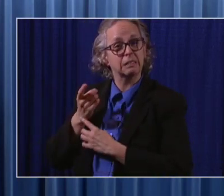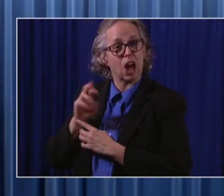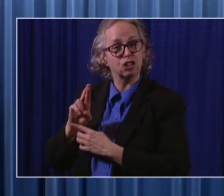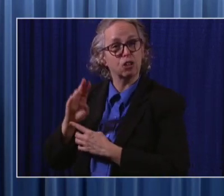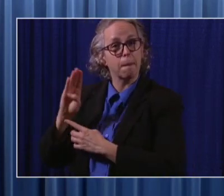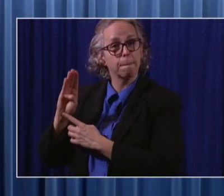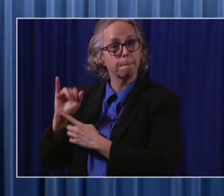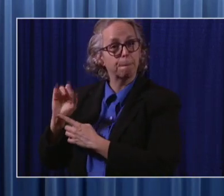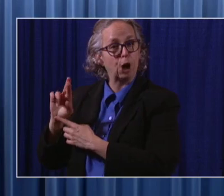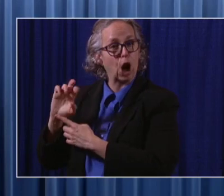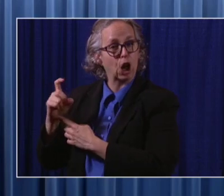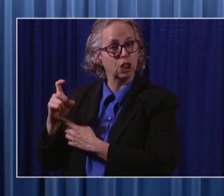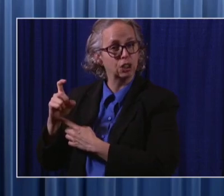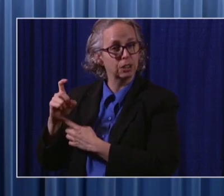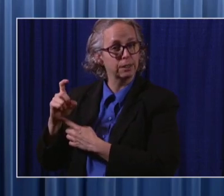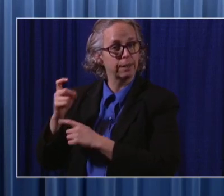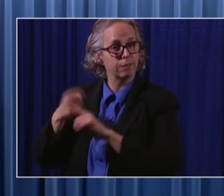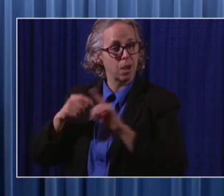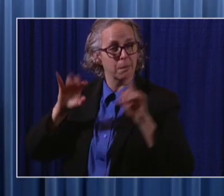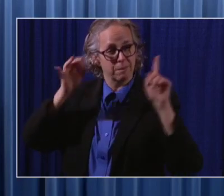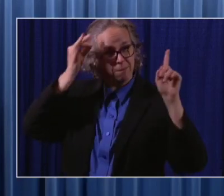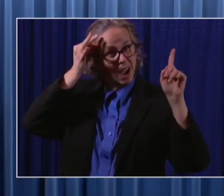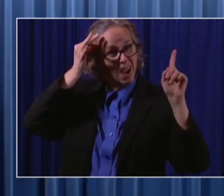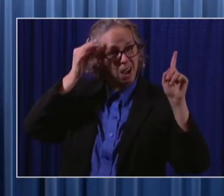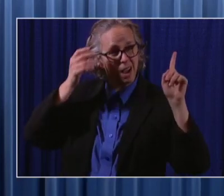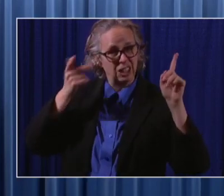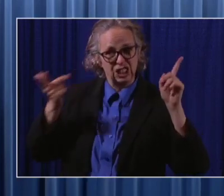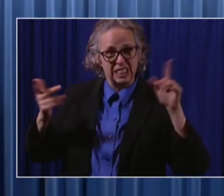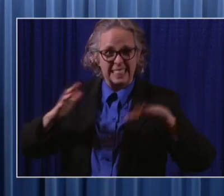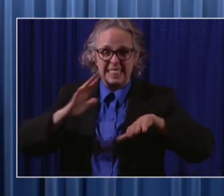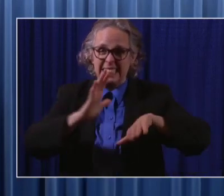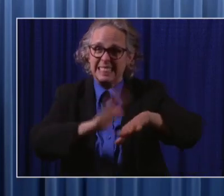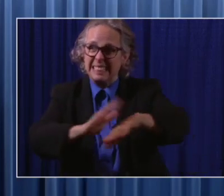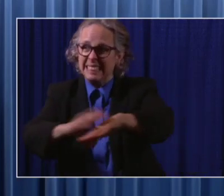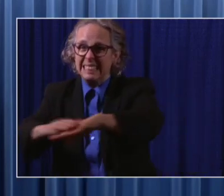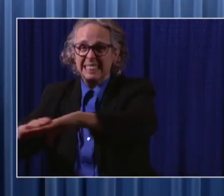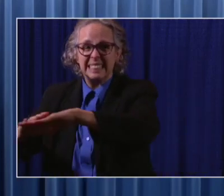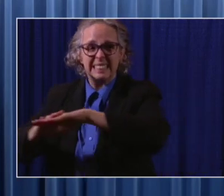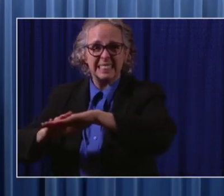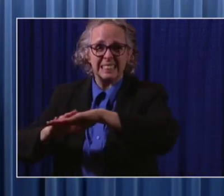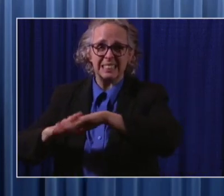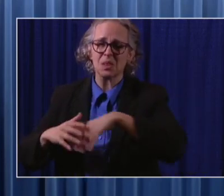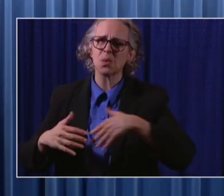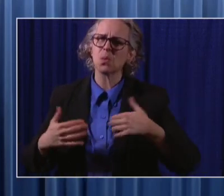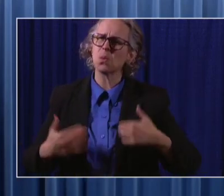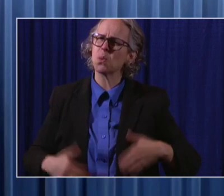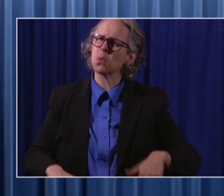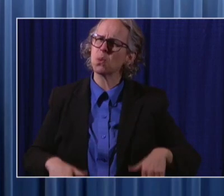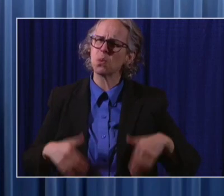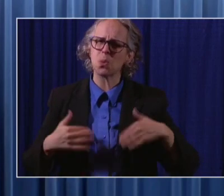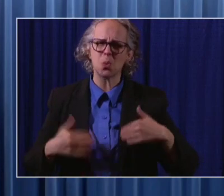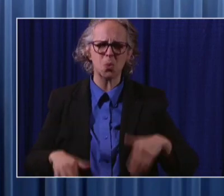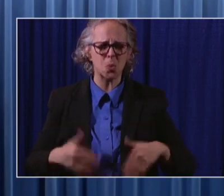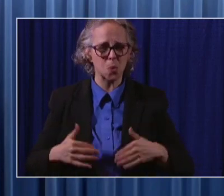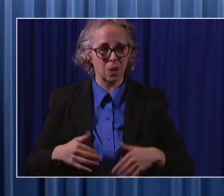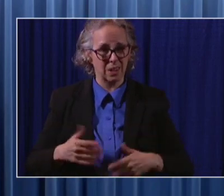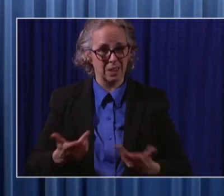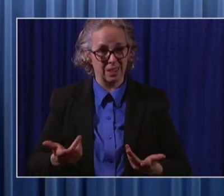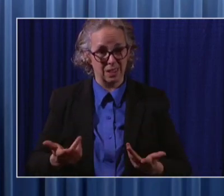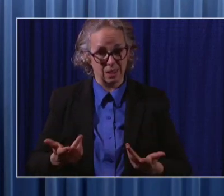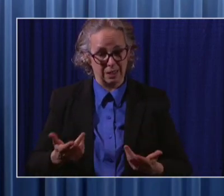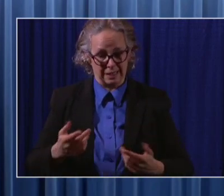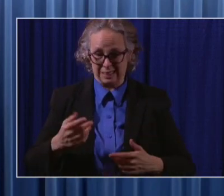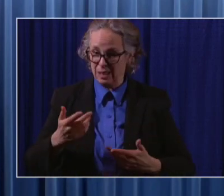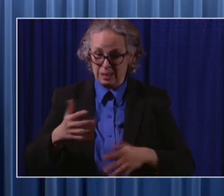said, look, if this will not slow down unless something slows it down, and mask